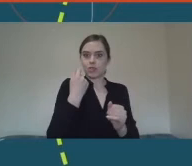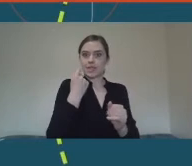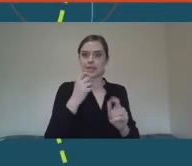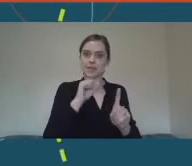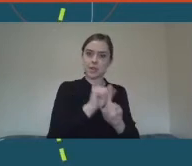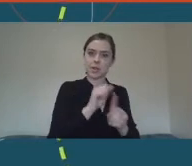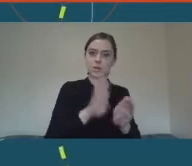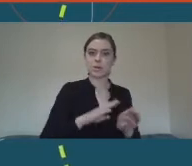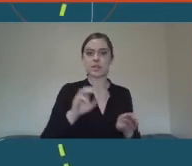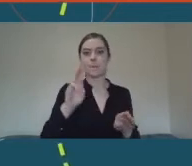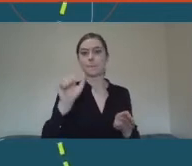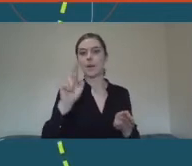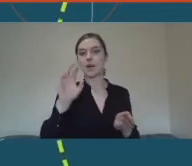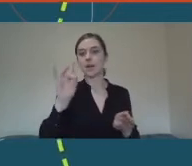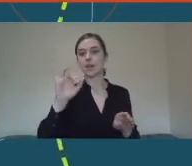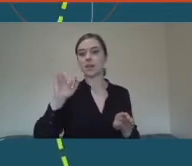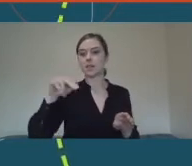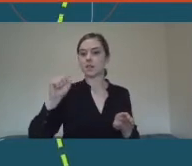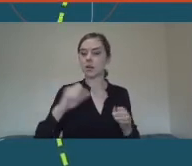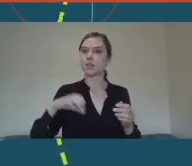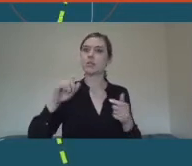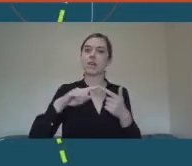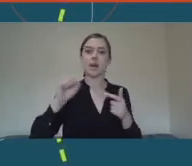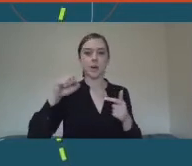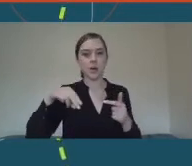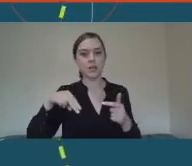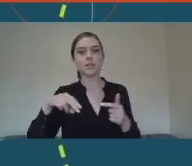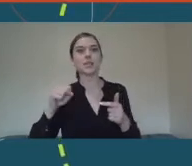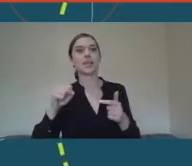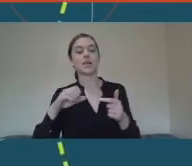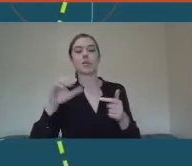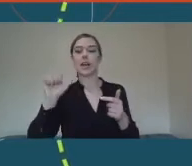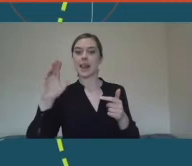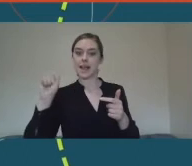multiple sclerosis, amyotrophic lateral sclerosis, or ALS.